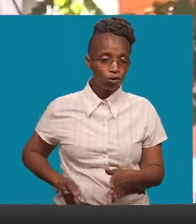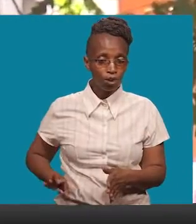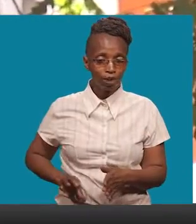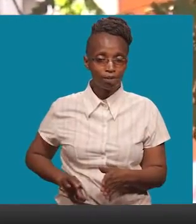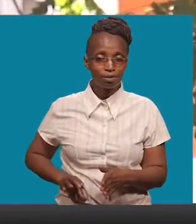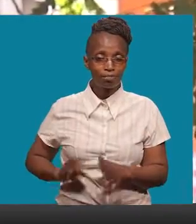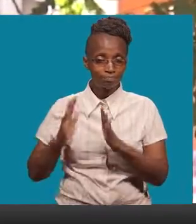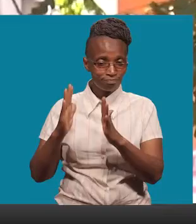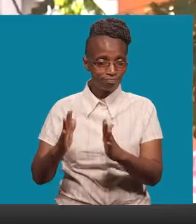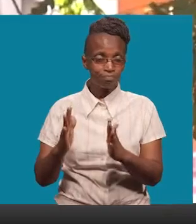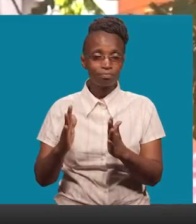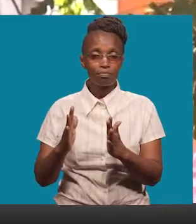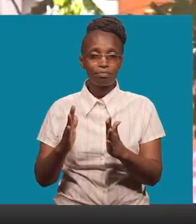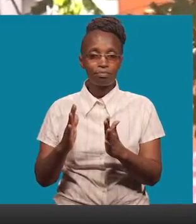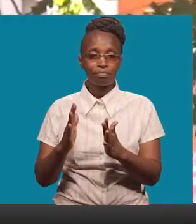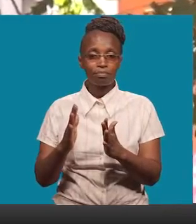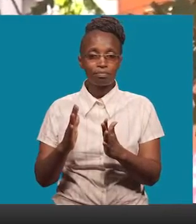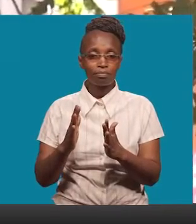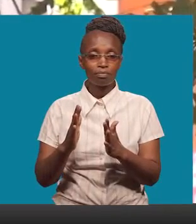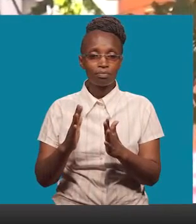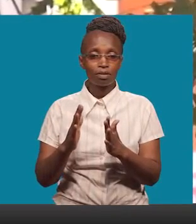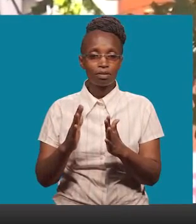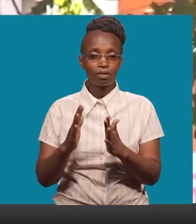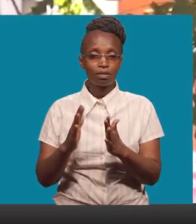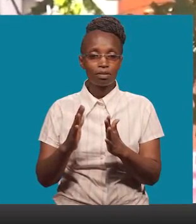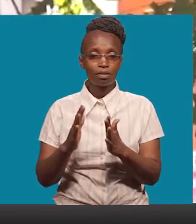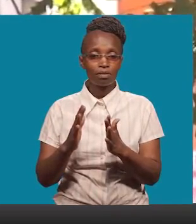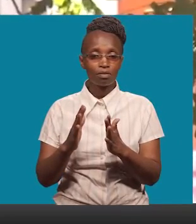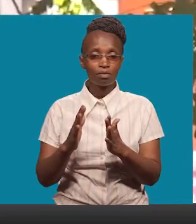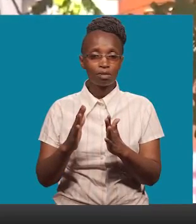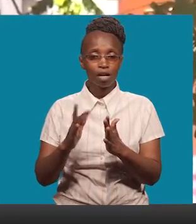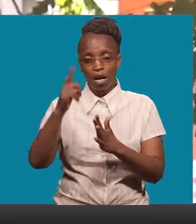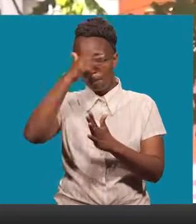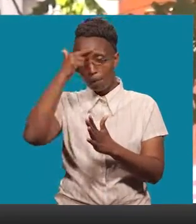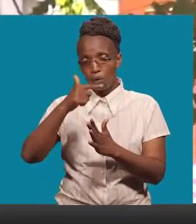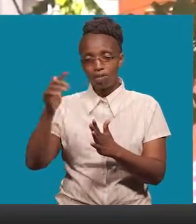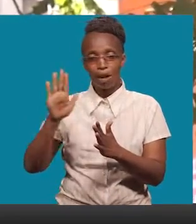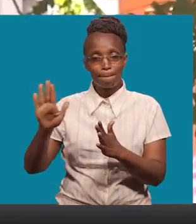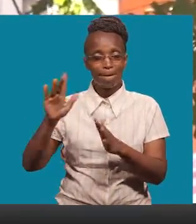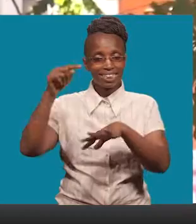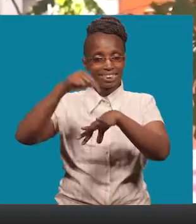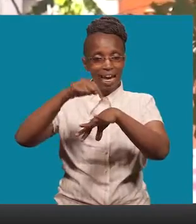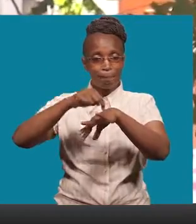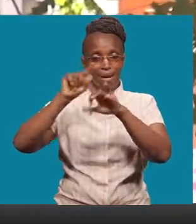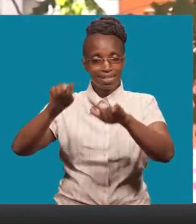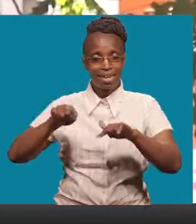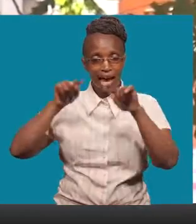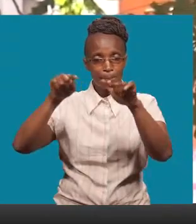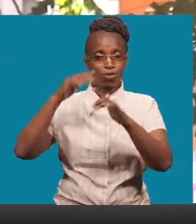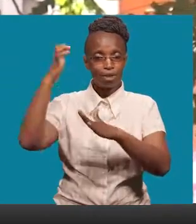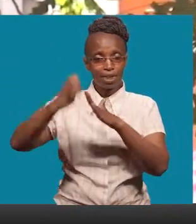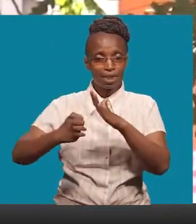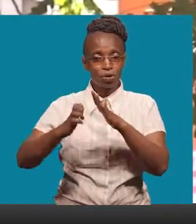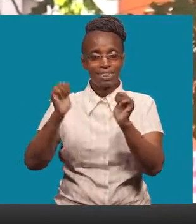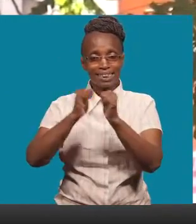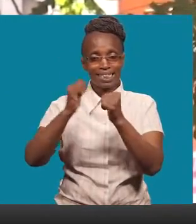commissioners Boya Molu and Professor Gulie that since their term in office is expiring on the 17th